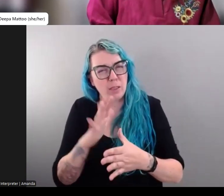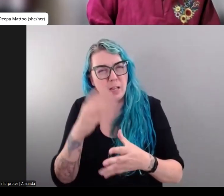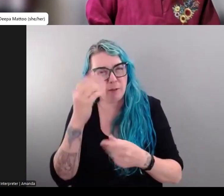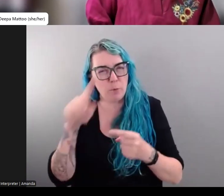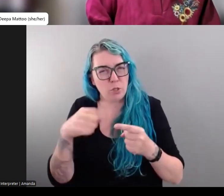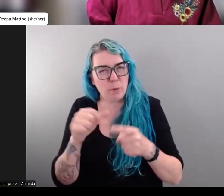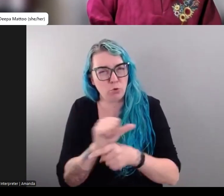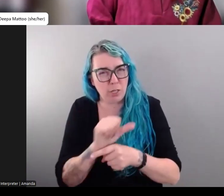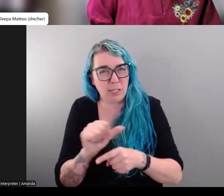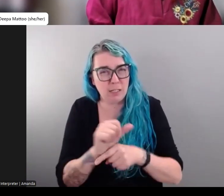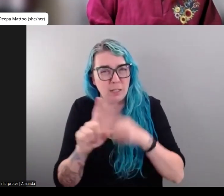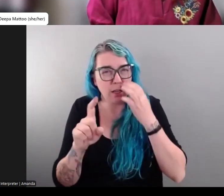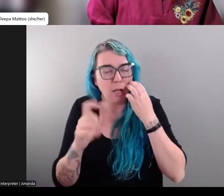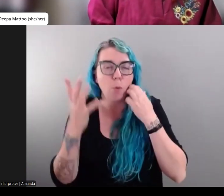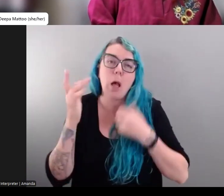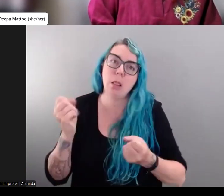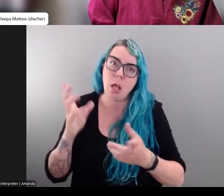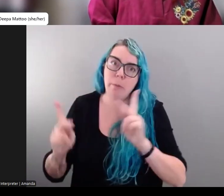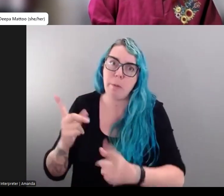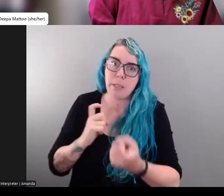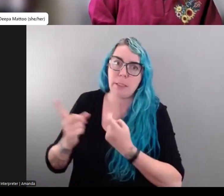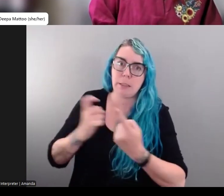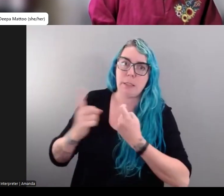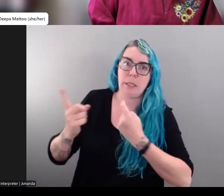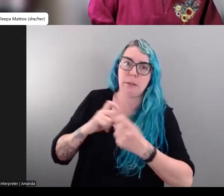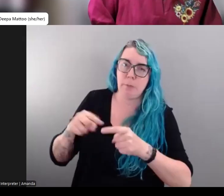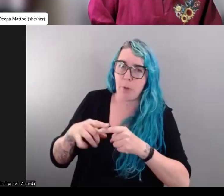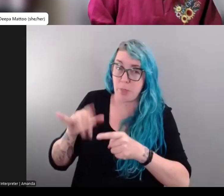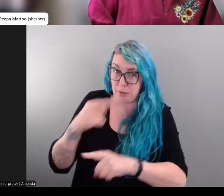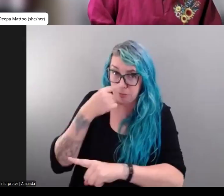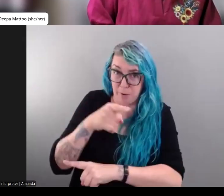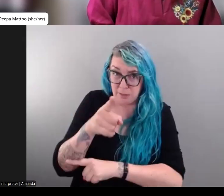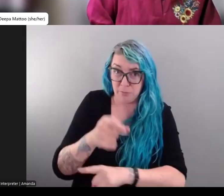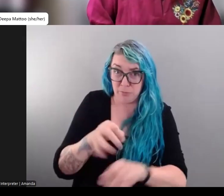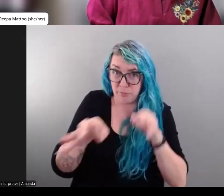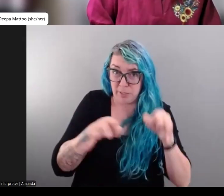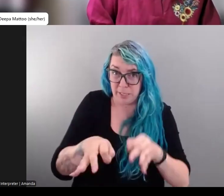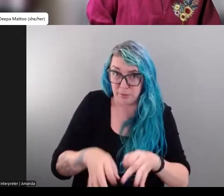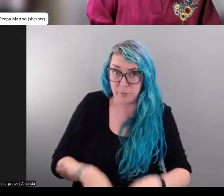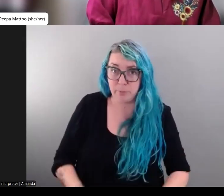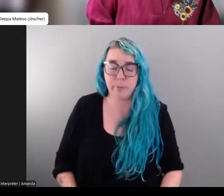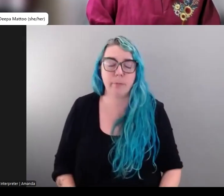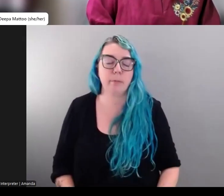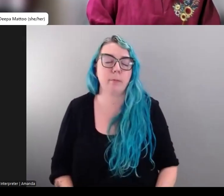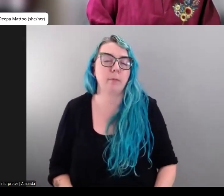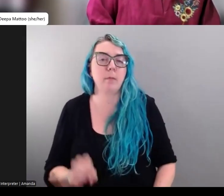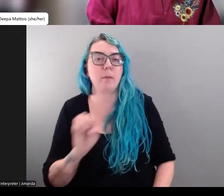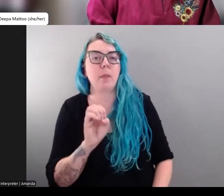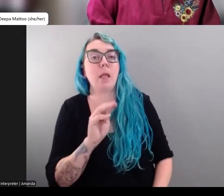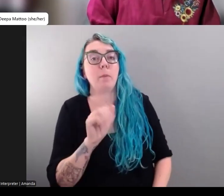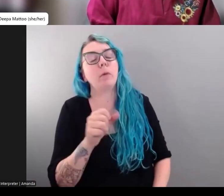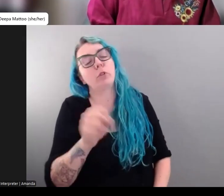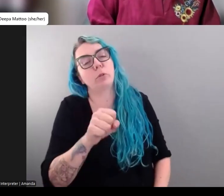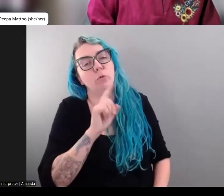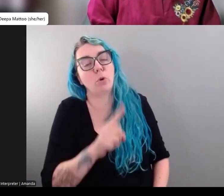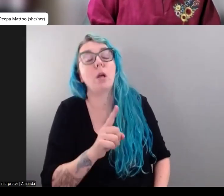time because we are getting some questions related to that. Yes, absolutely. So, I mean, well, we have the learning modules, which